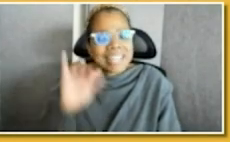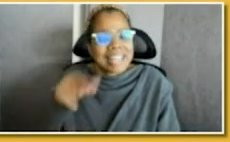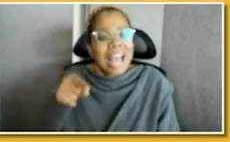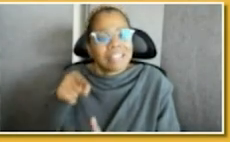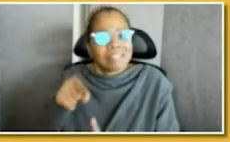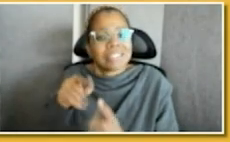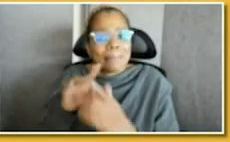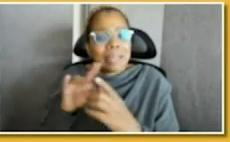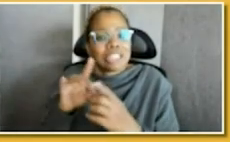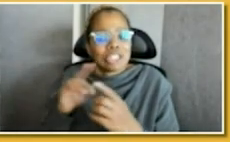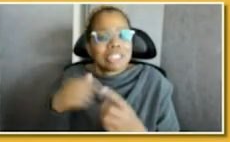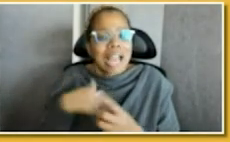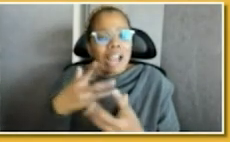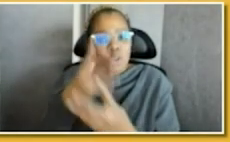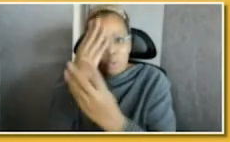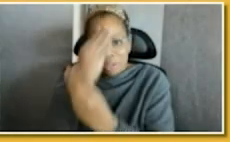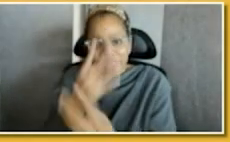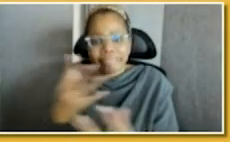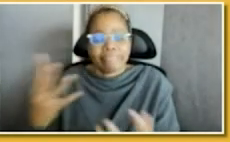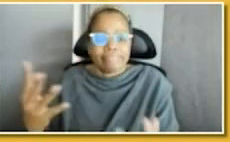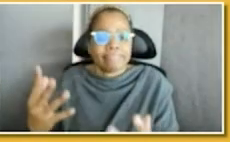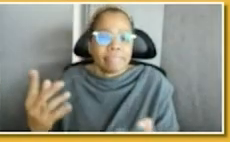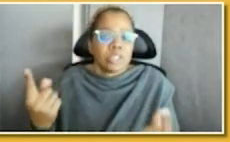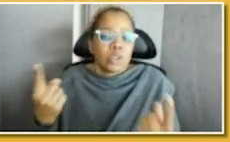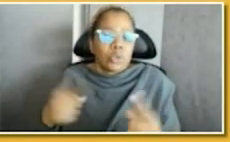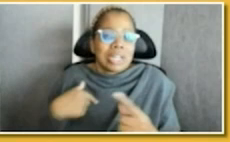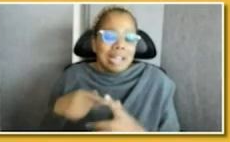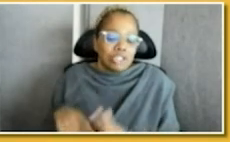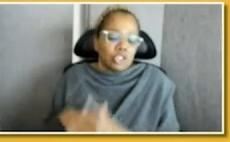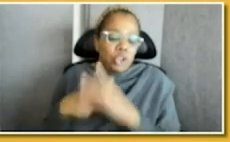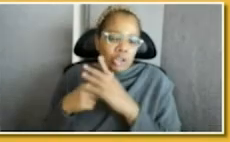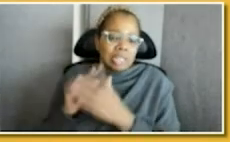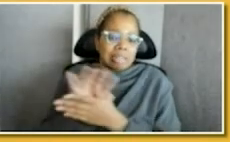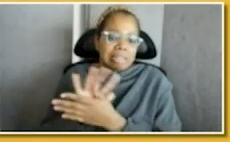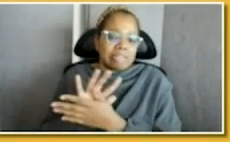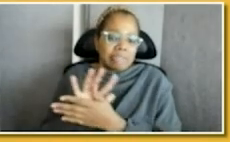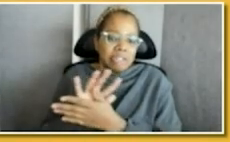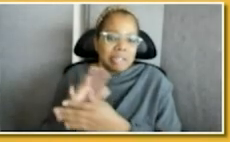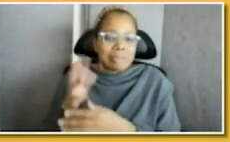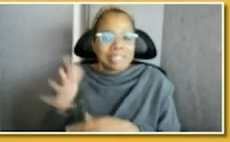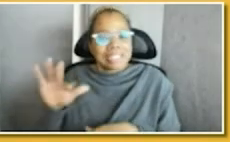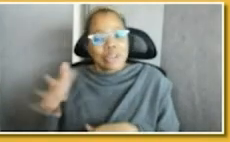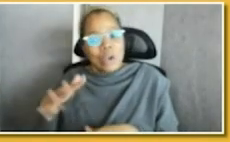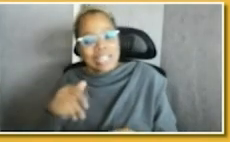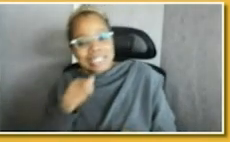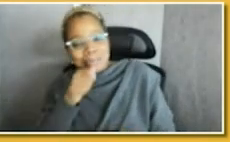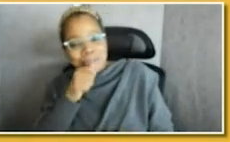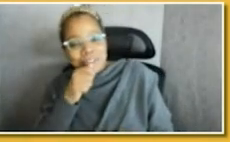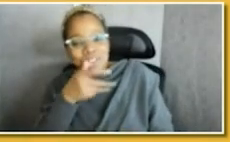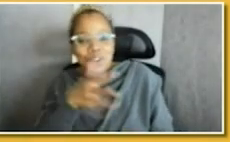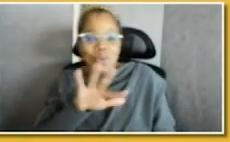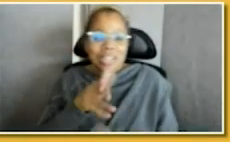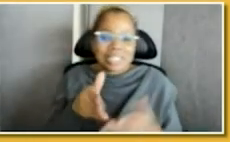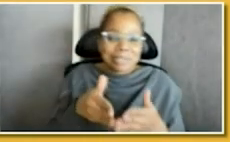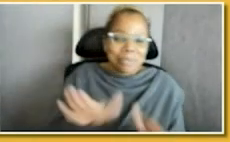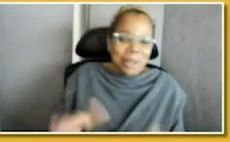to communicate when I started this film, this quasi-private, quasi-public thing. What